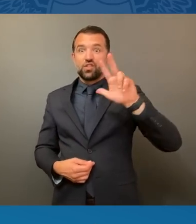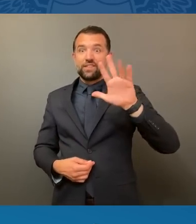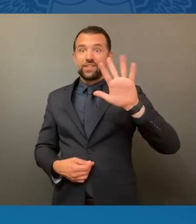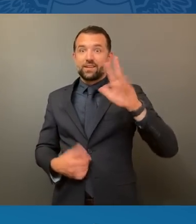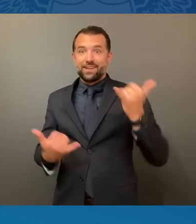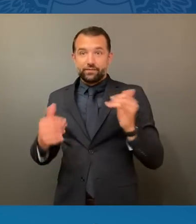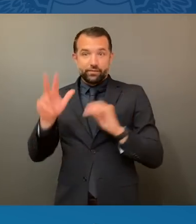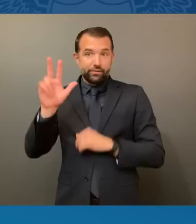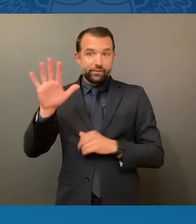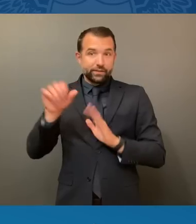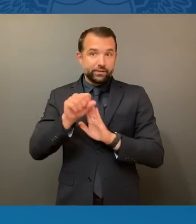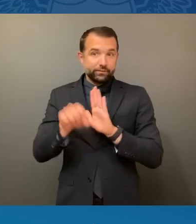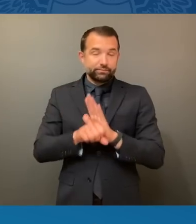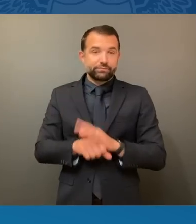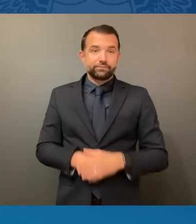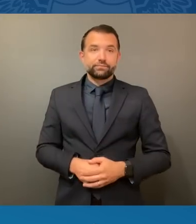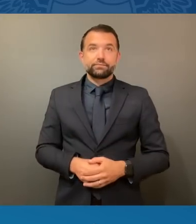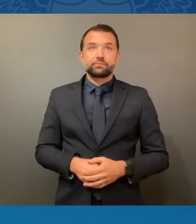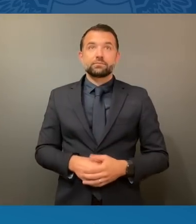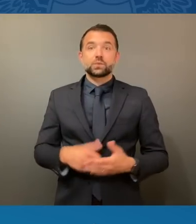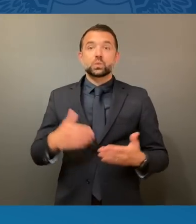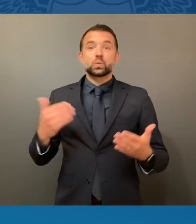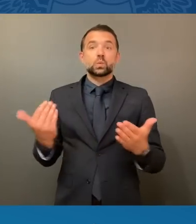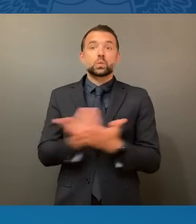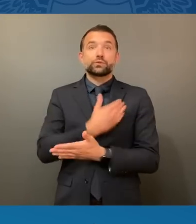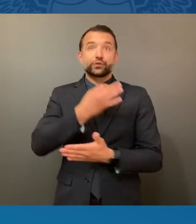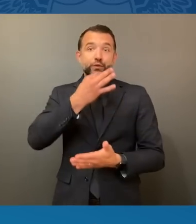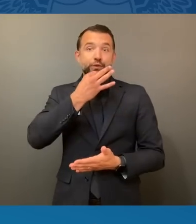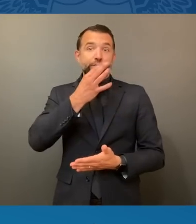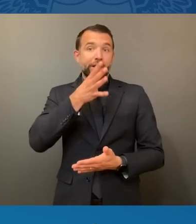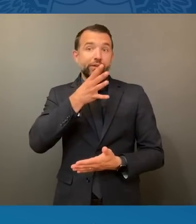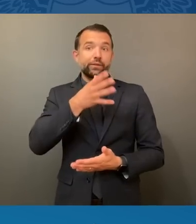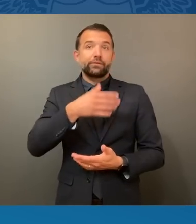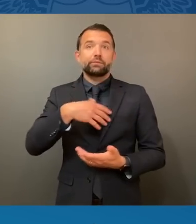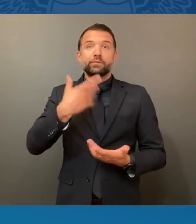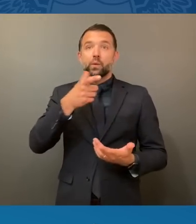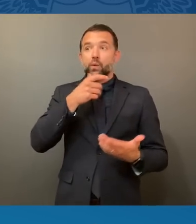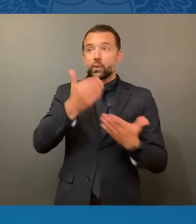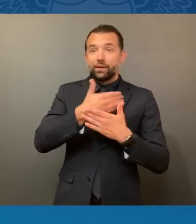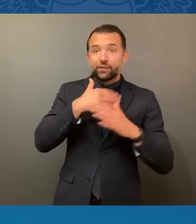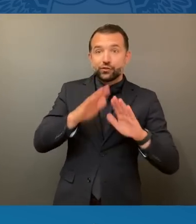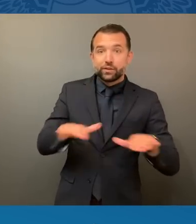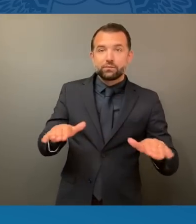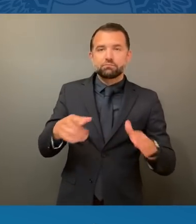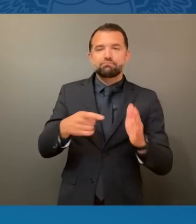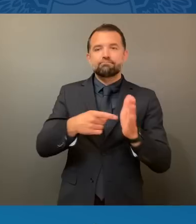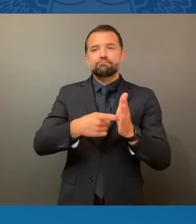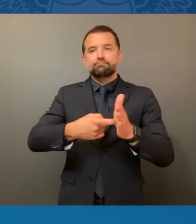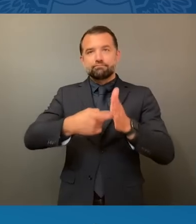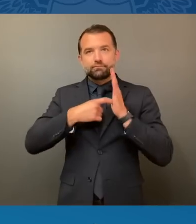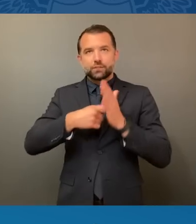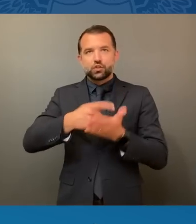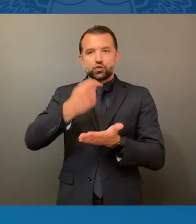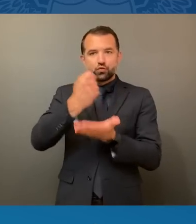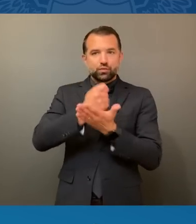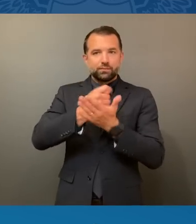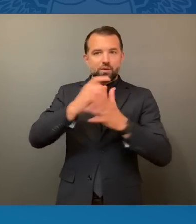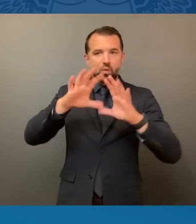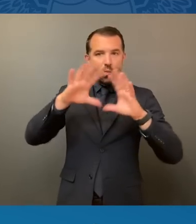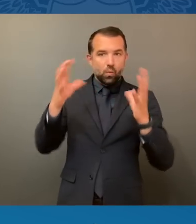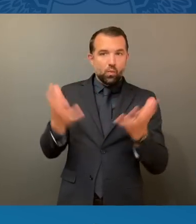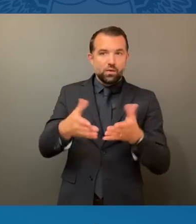new mothers and for many who may have other children, that we have to treat the whole person. Yes.